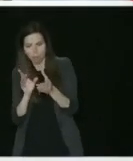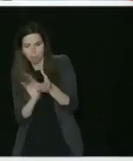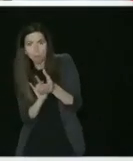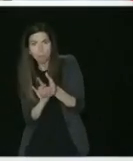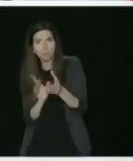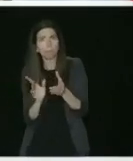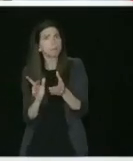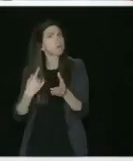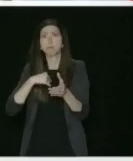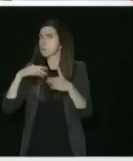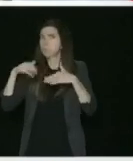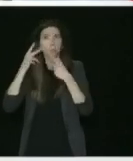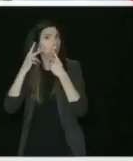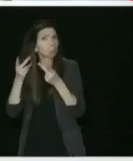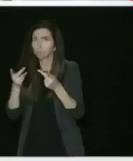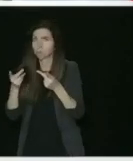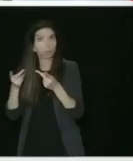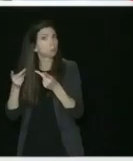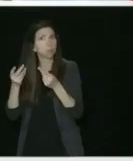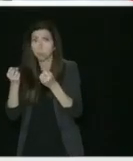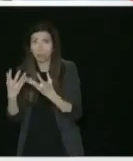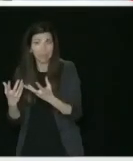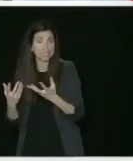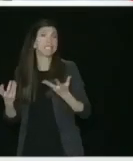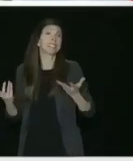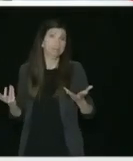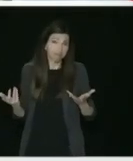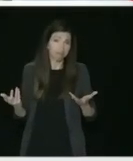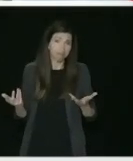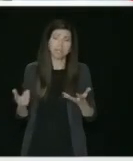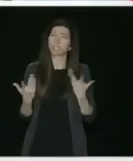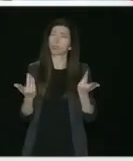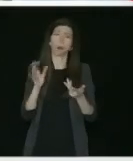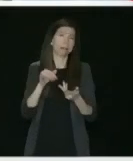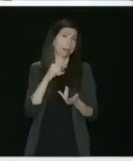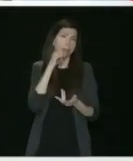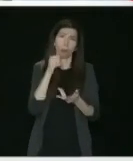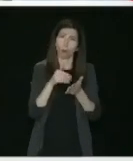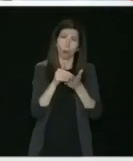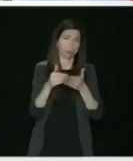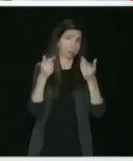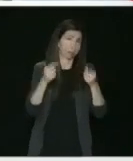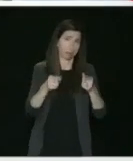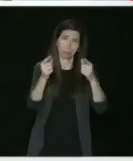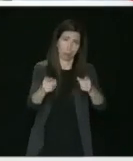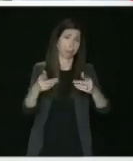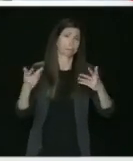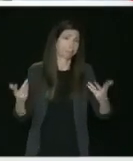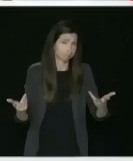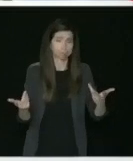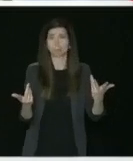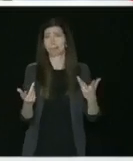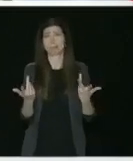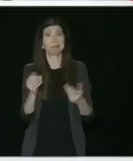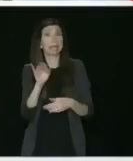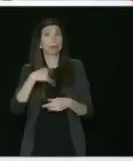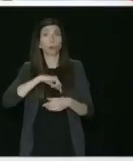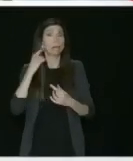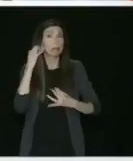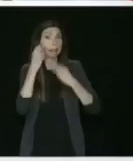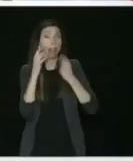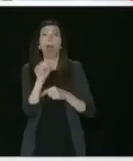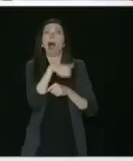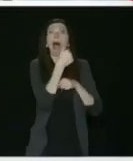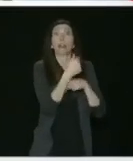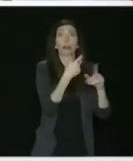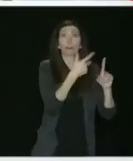the areas, there's a lower incidence of those types of clots in people that are getting the vaccines and all the types of vaccines. But for these very